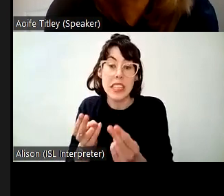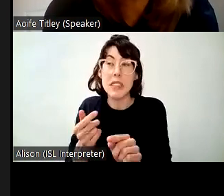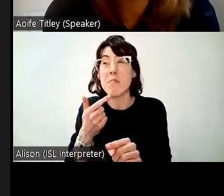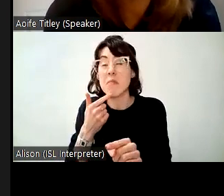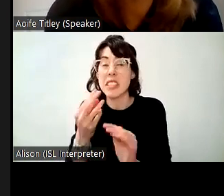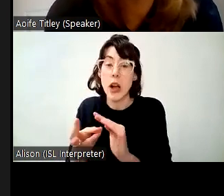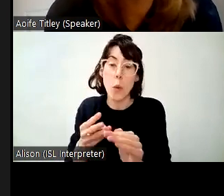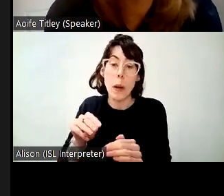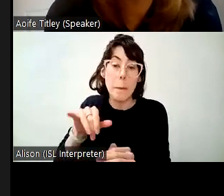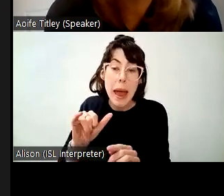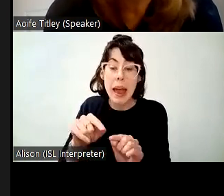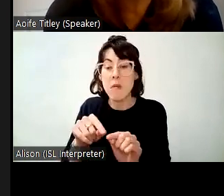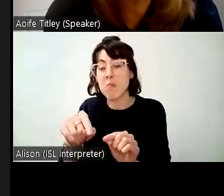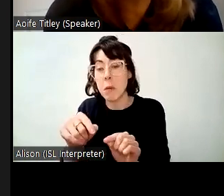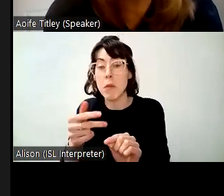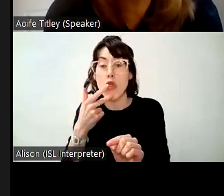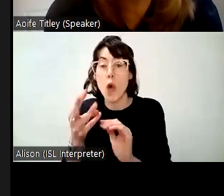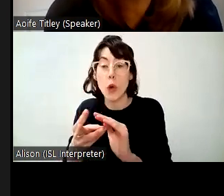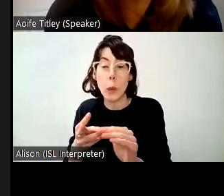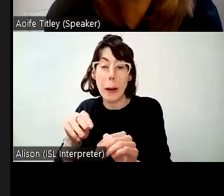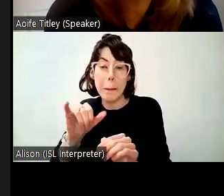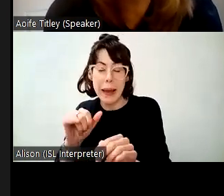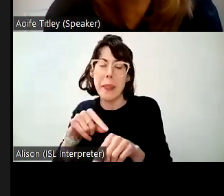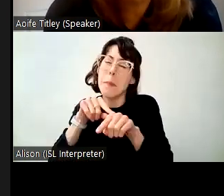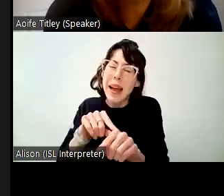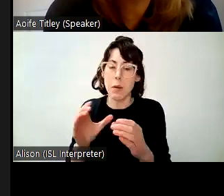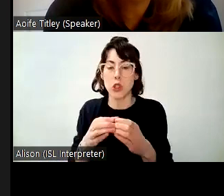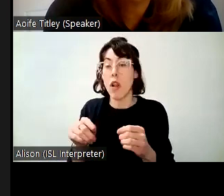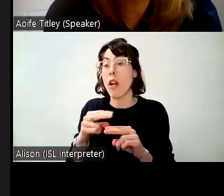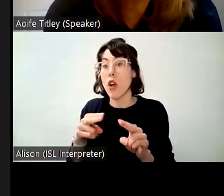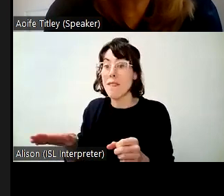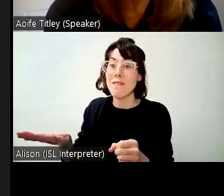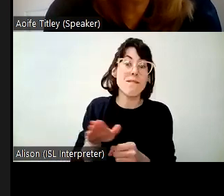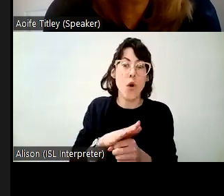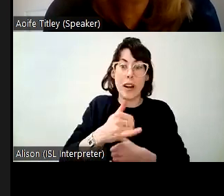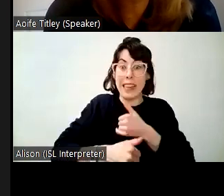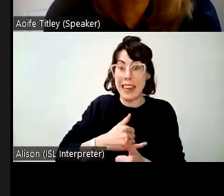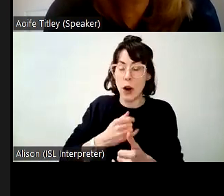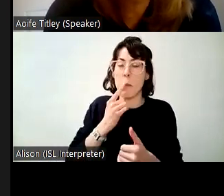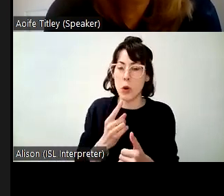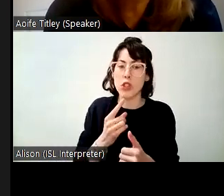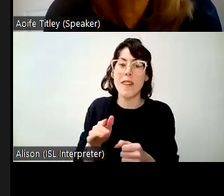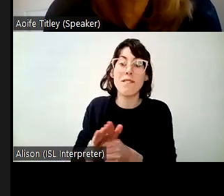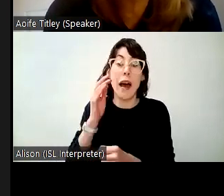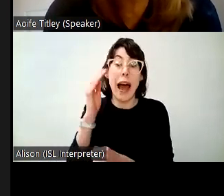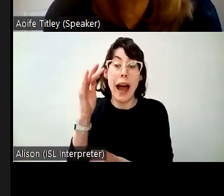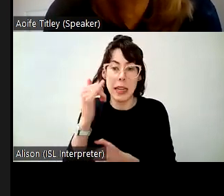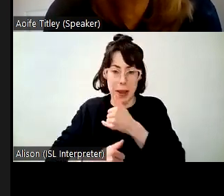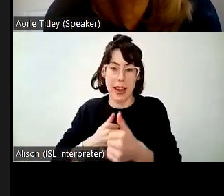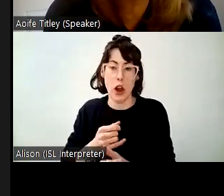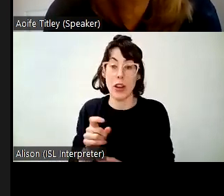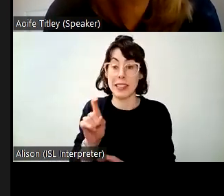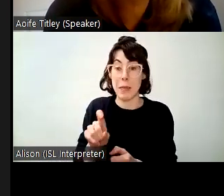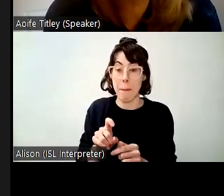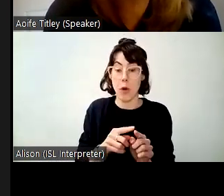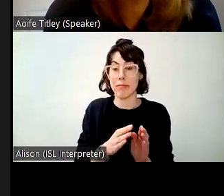3rd week of May, depending on the module. So not quite the full year, but the full academic year. It's part-time, so it's designed to